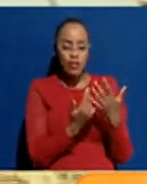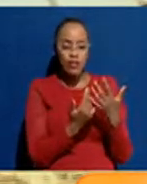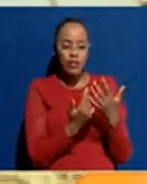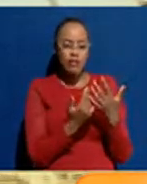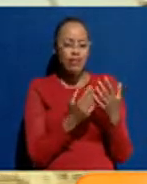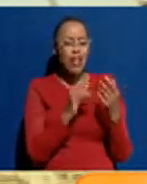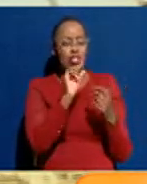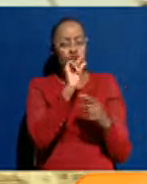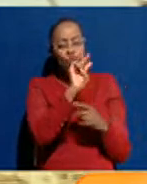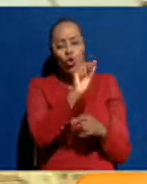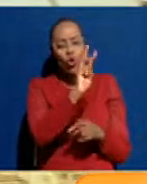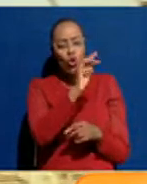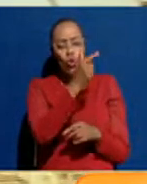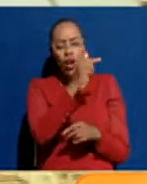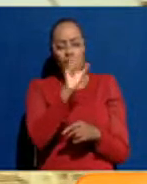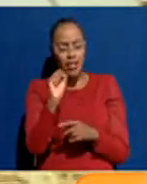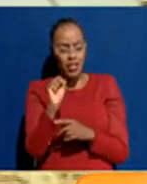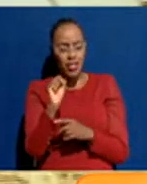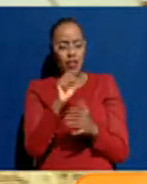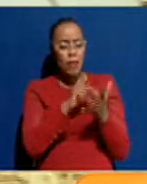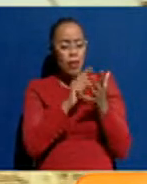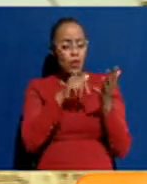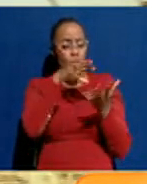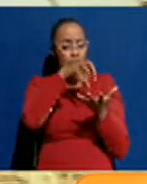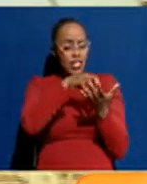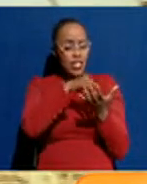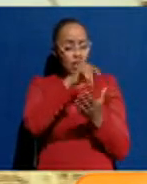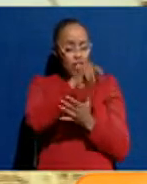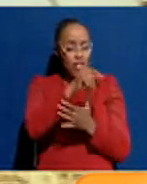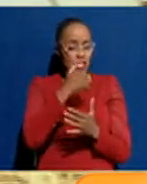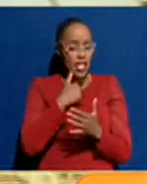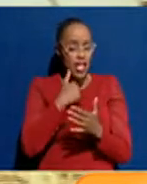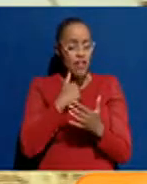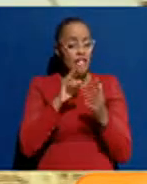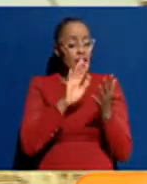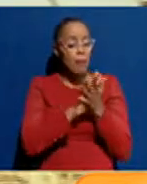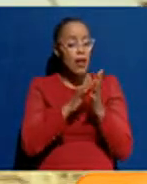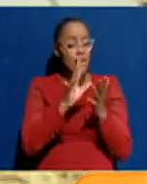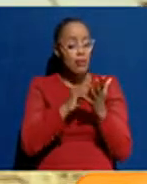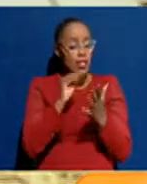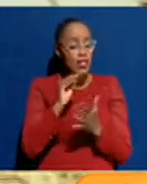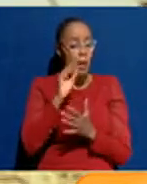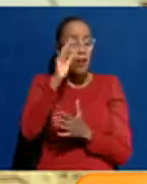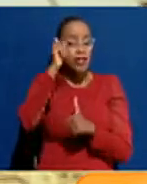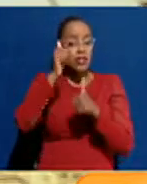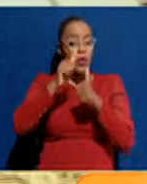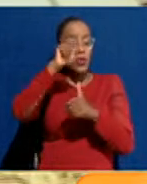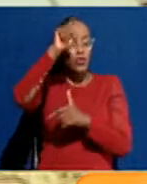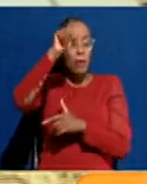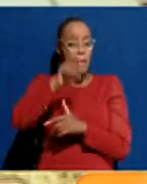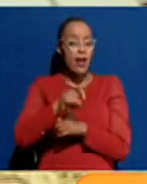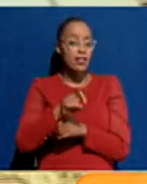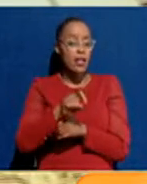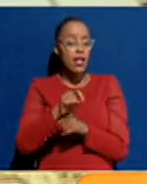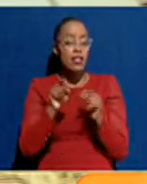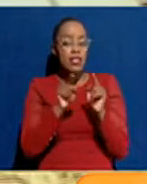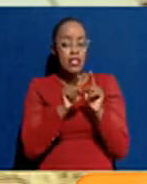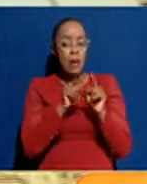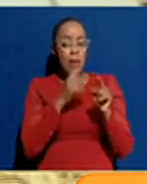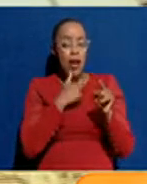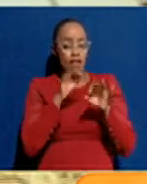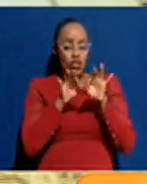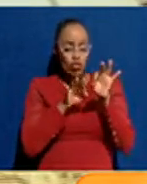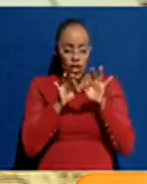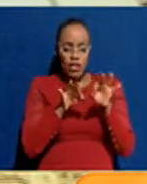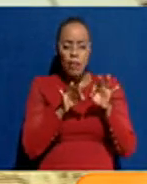So when you have now such a situation, it is now the thermos, the more expensive ones, which have to be brought in. And